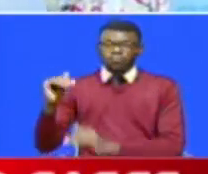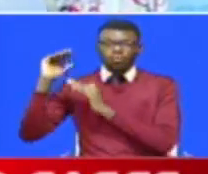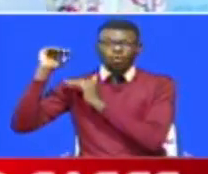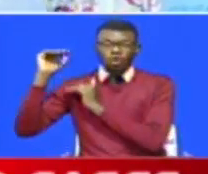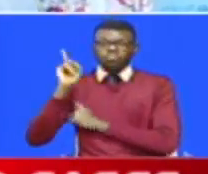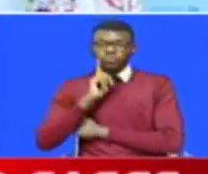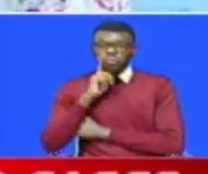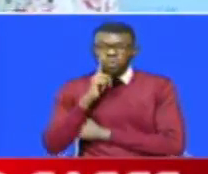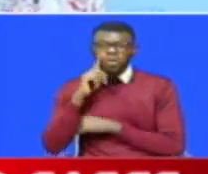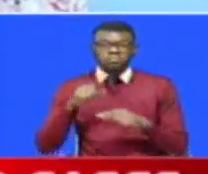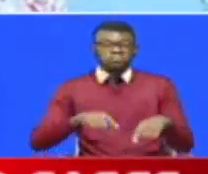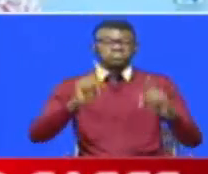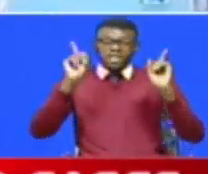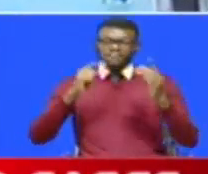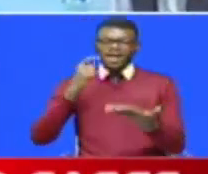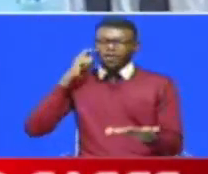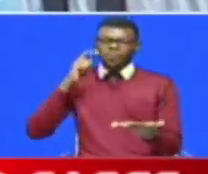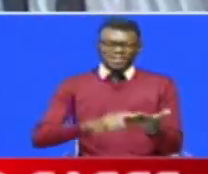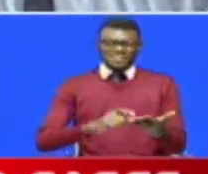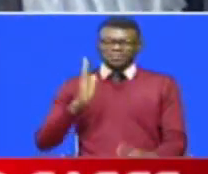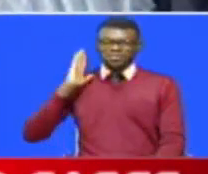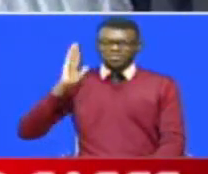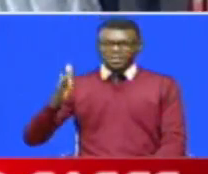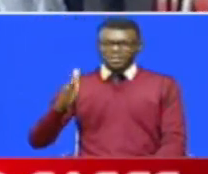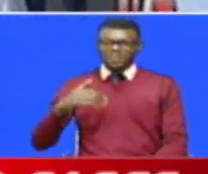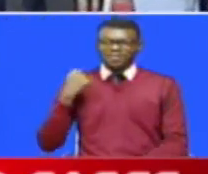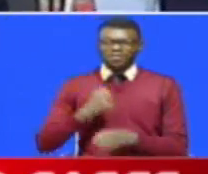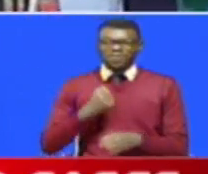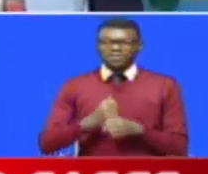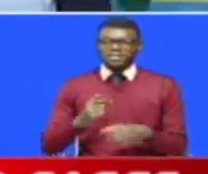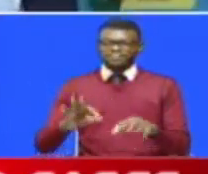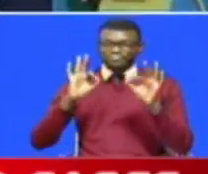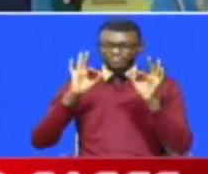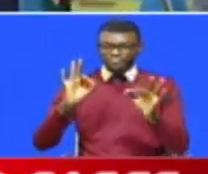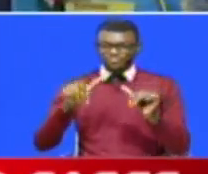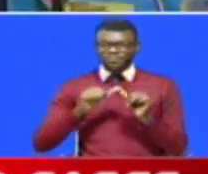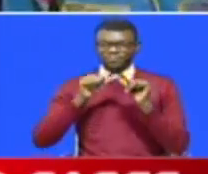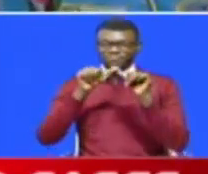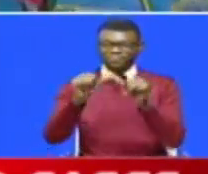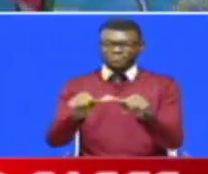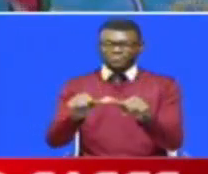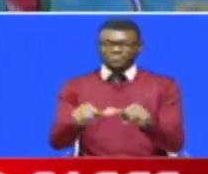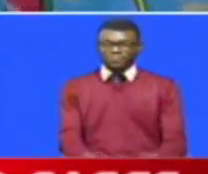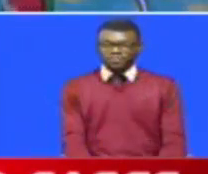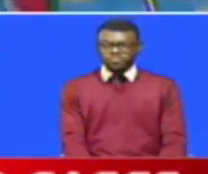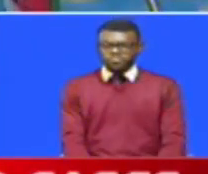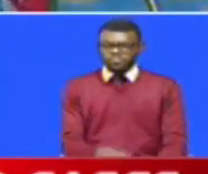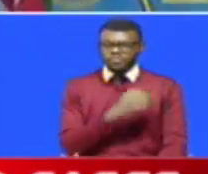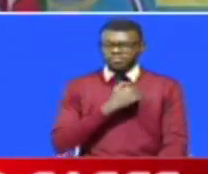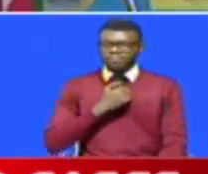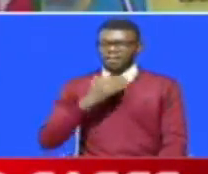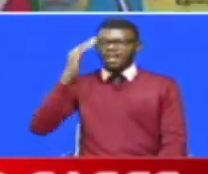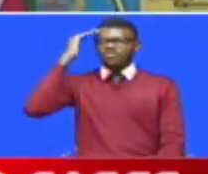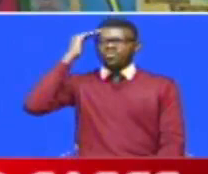we recognize you as well for the good work that you have continued to do. I know that